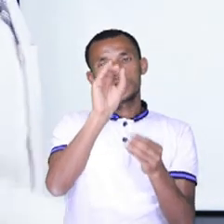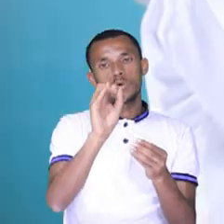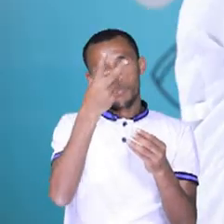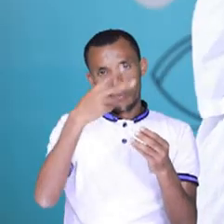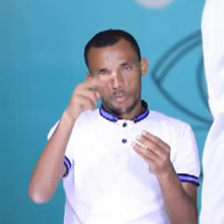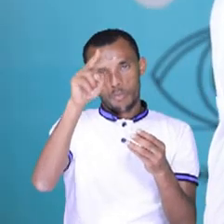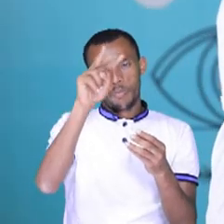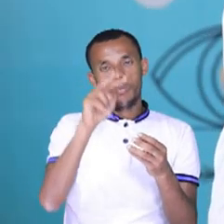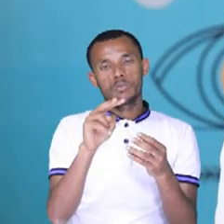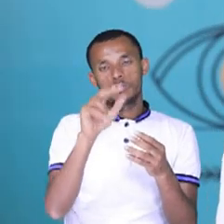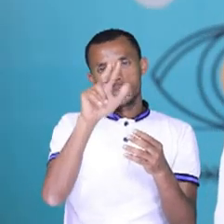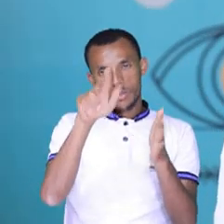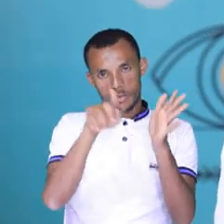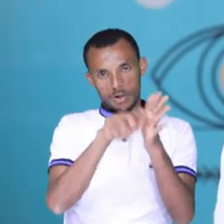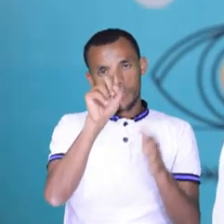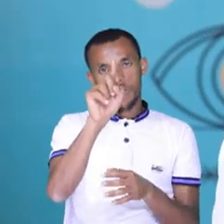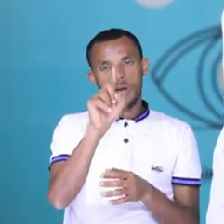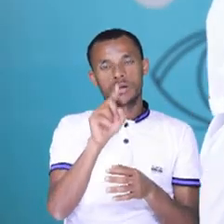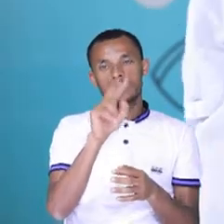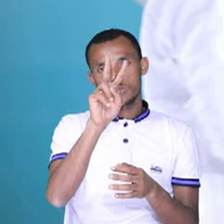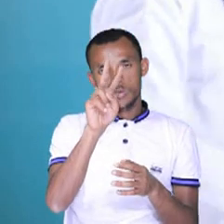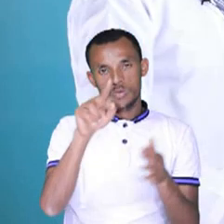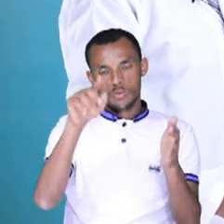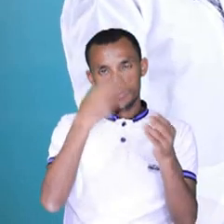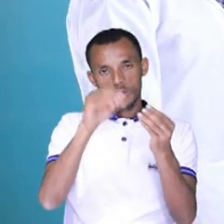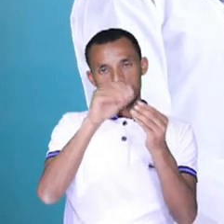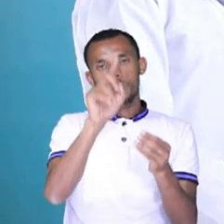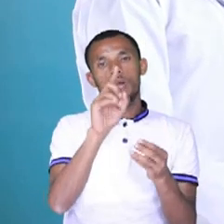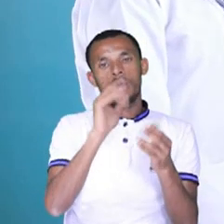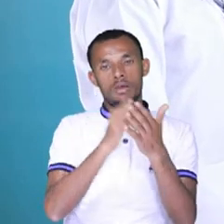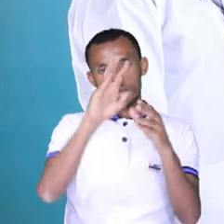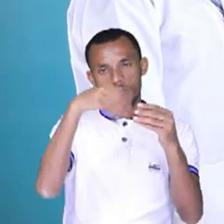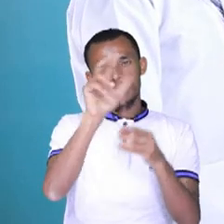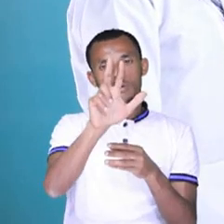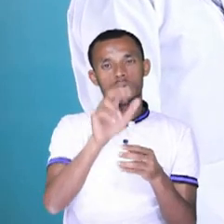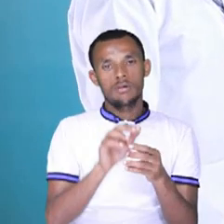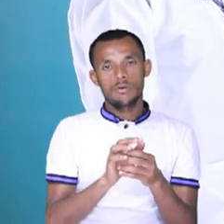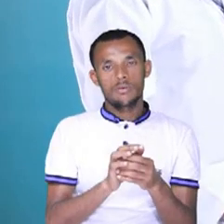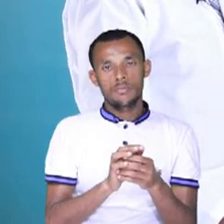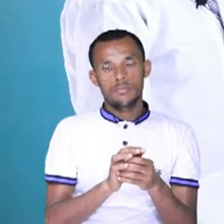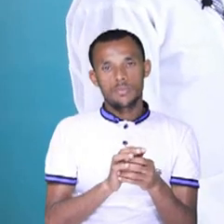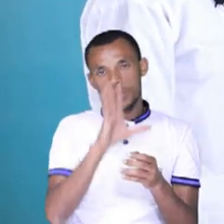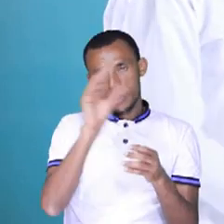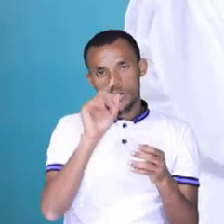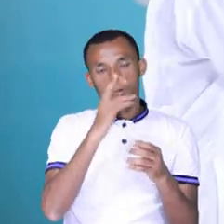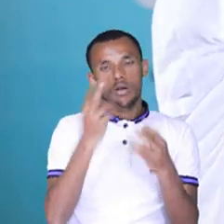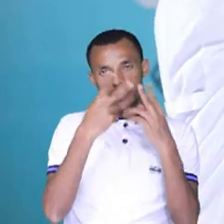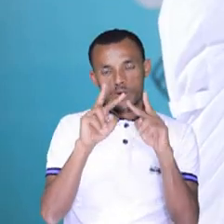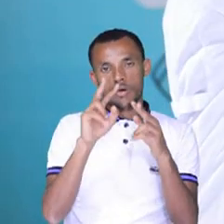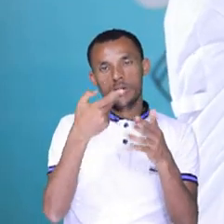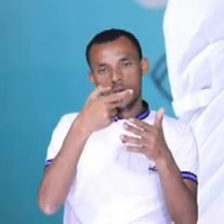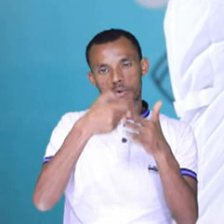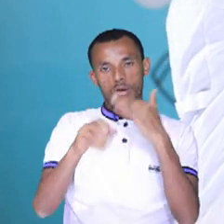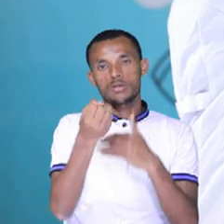power. 3 minus 1, it was 2. 2 plus 1 again, it gives 3. And you are looking, what